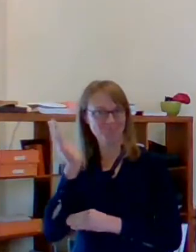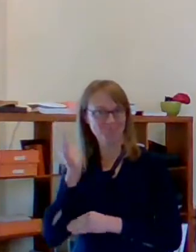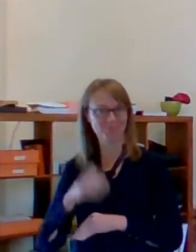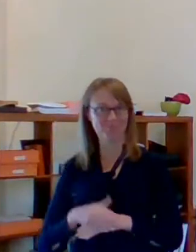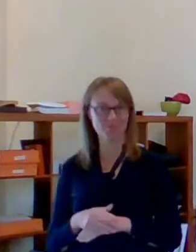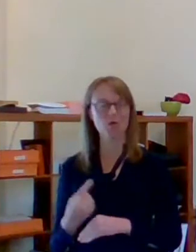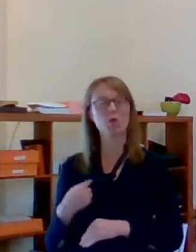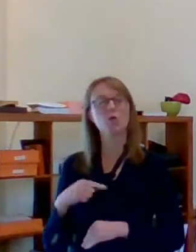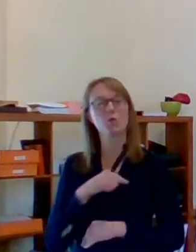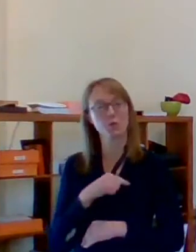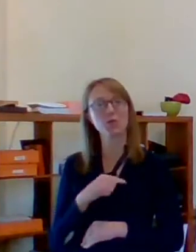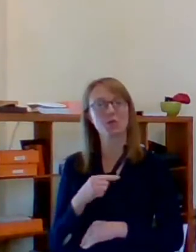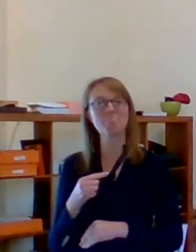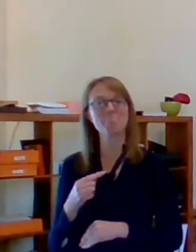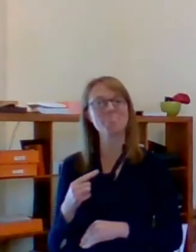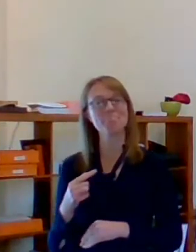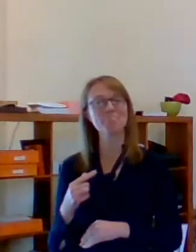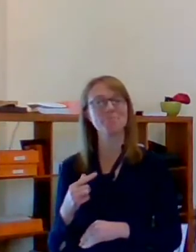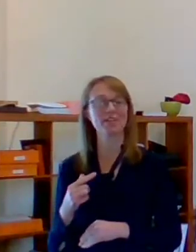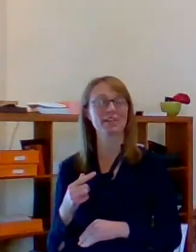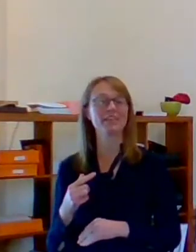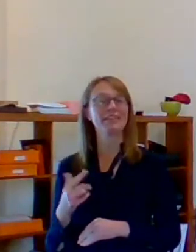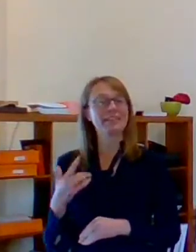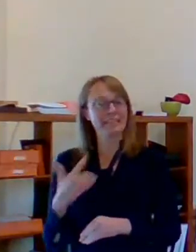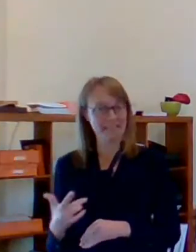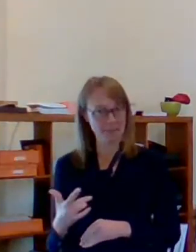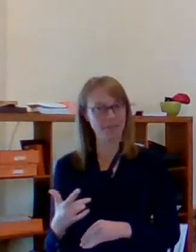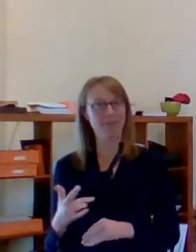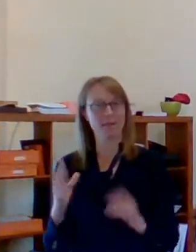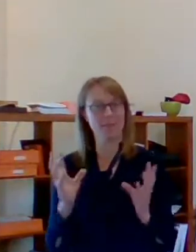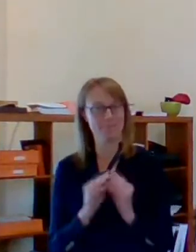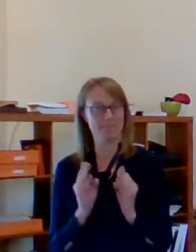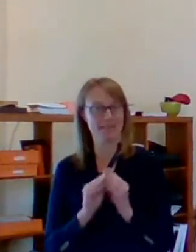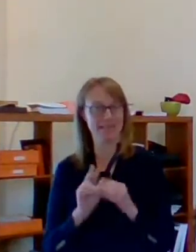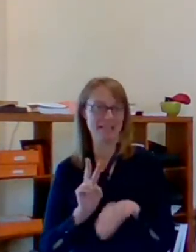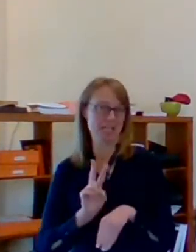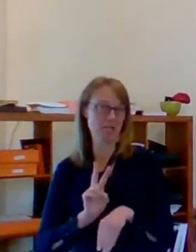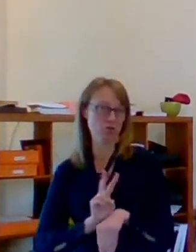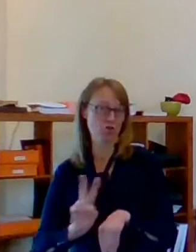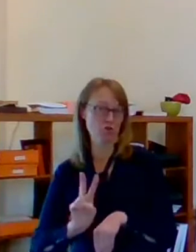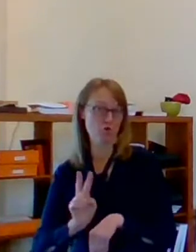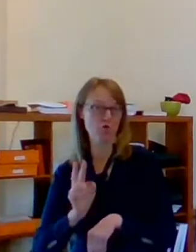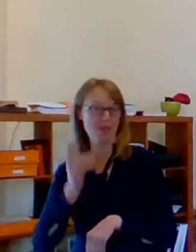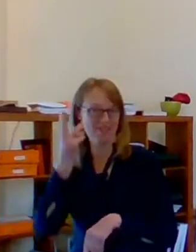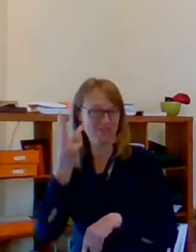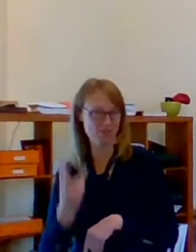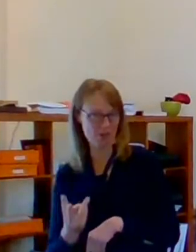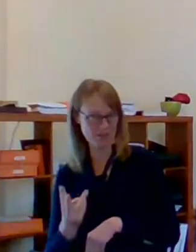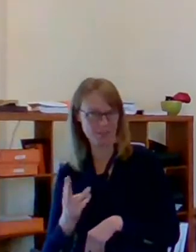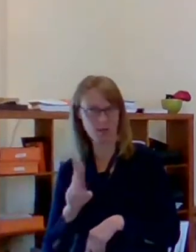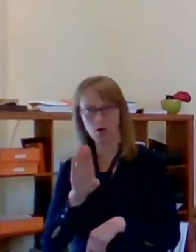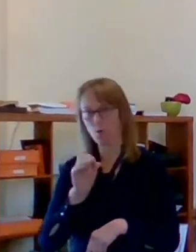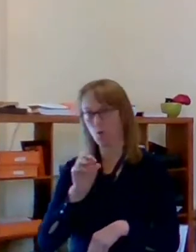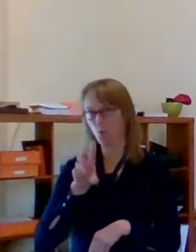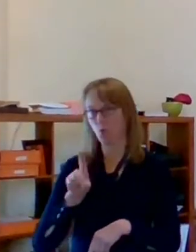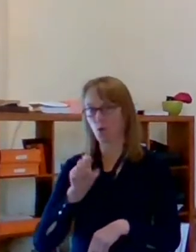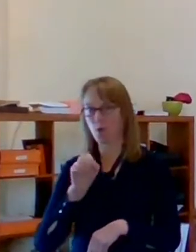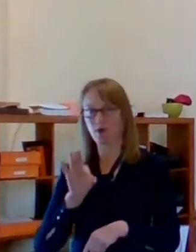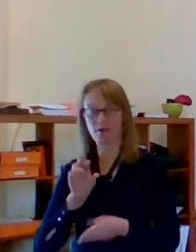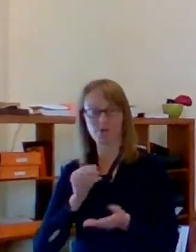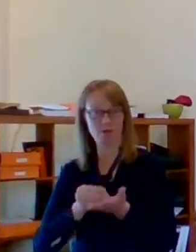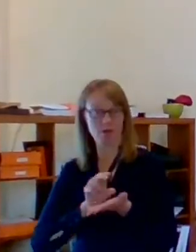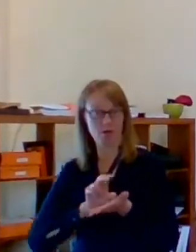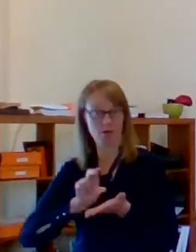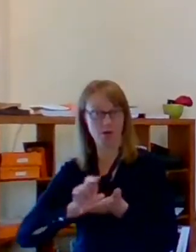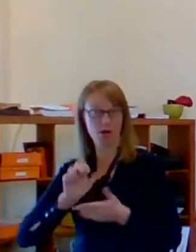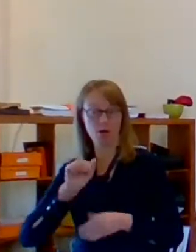we often have a Board of Estimate and Apportionment meeting, and that's at 2 o'clock on Wednesdays, and so that ran long for today.